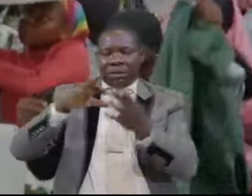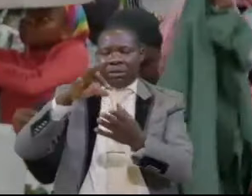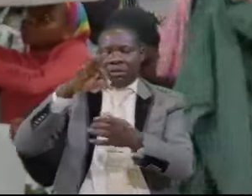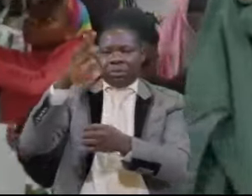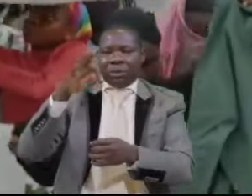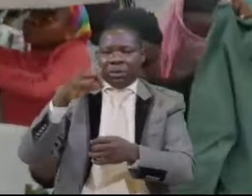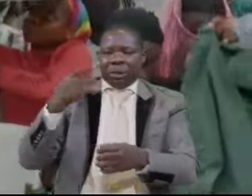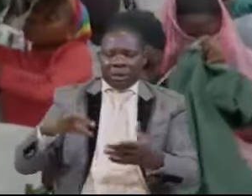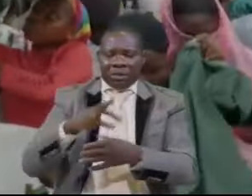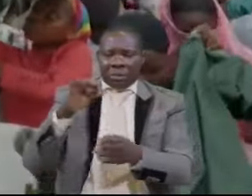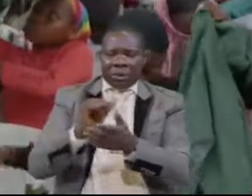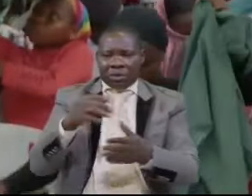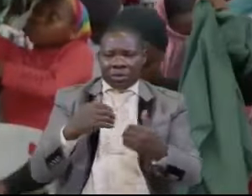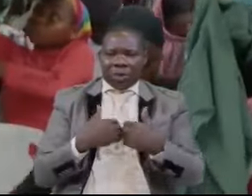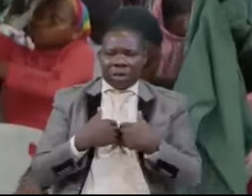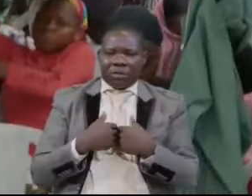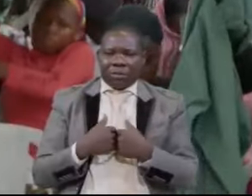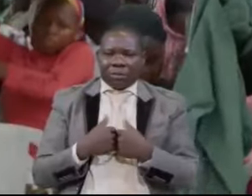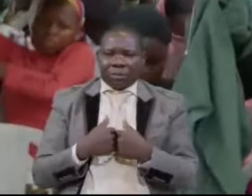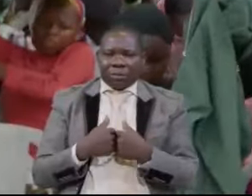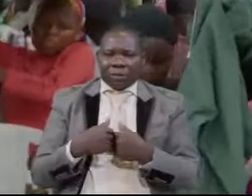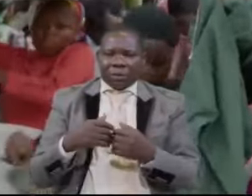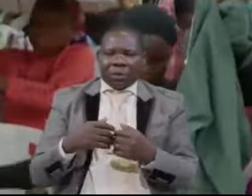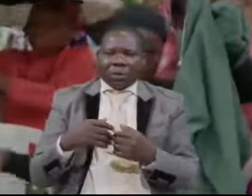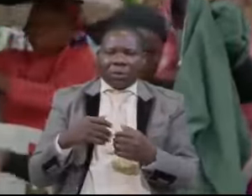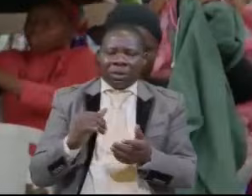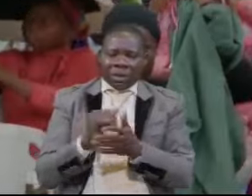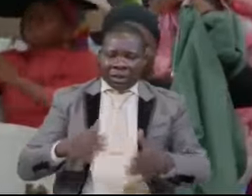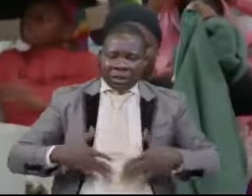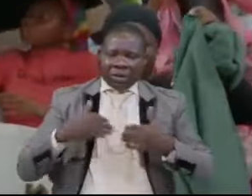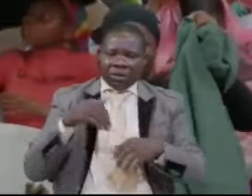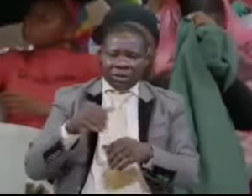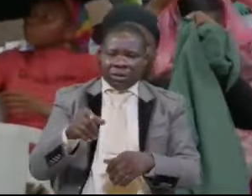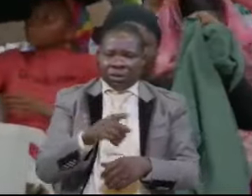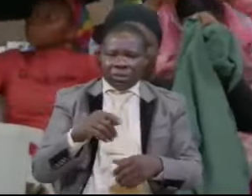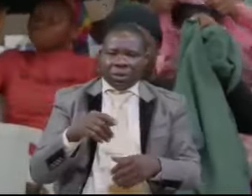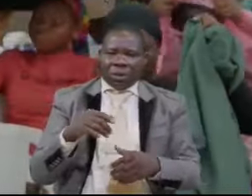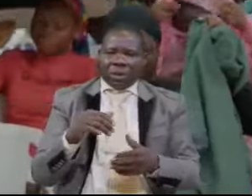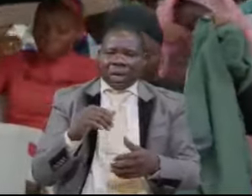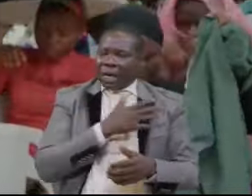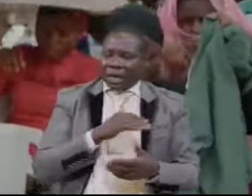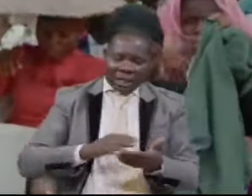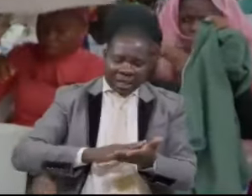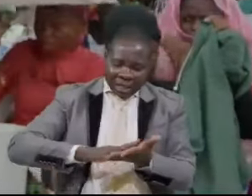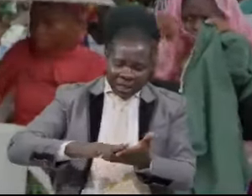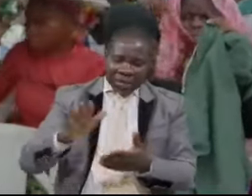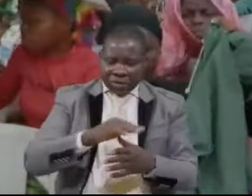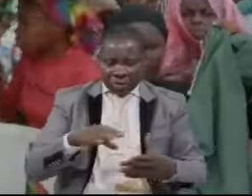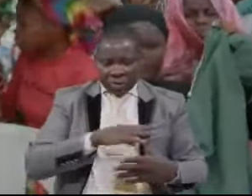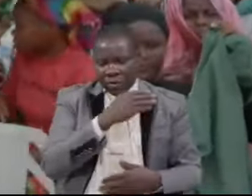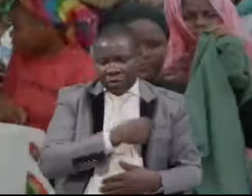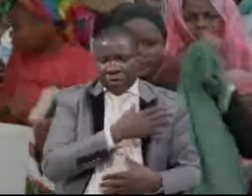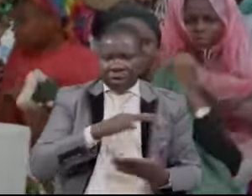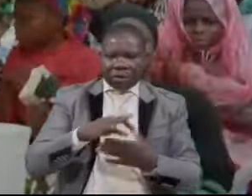Holy Ghost comes to live inside you, and then it cleanses your soul, your spirit, and you have an